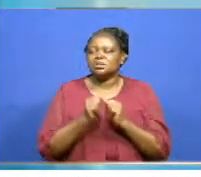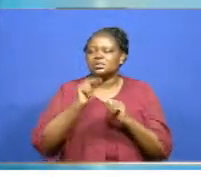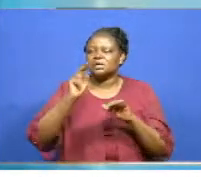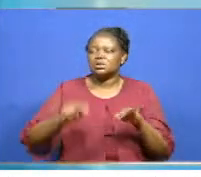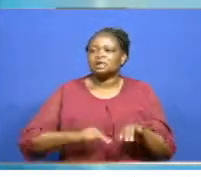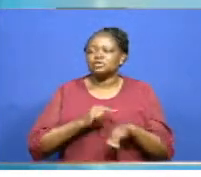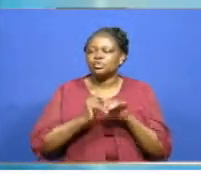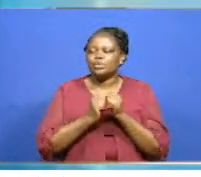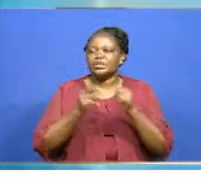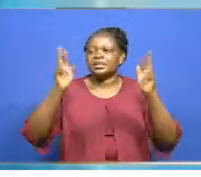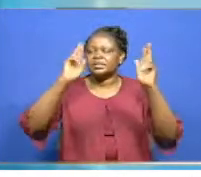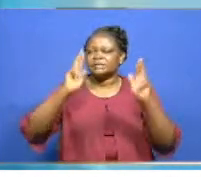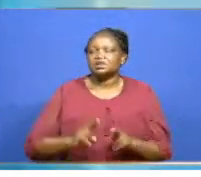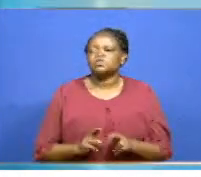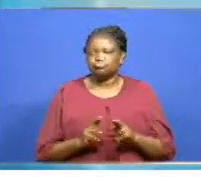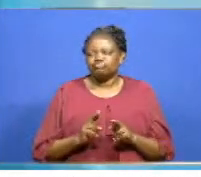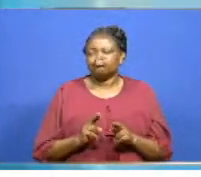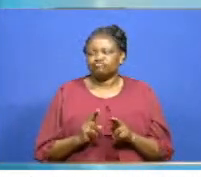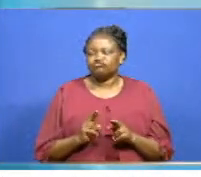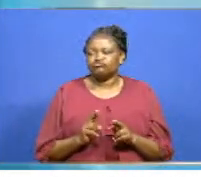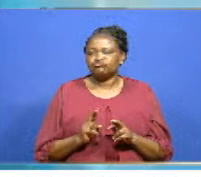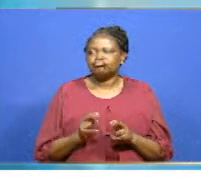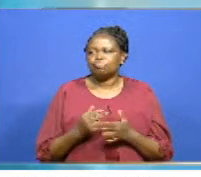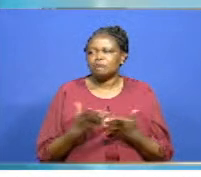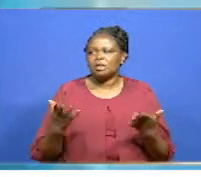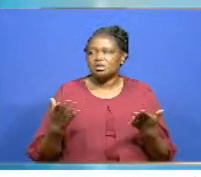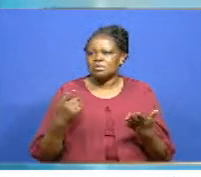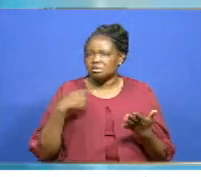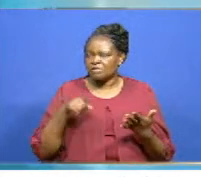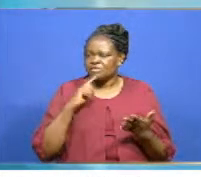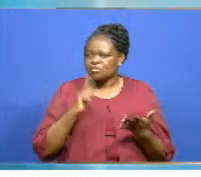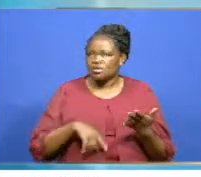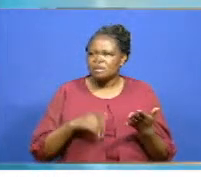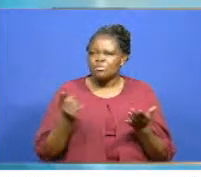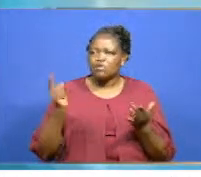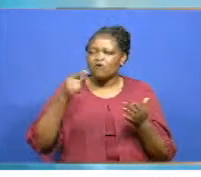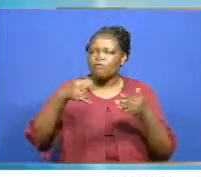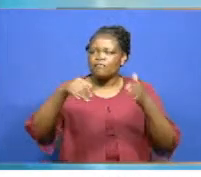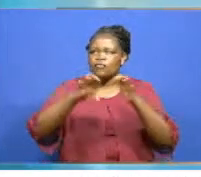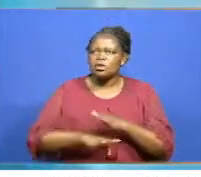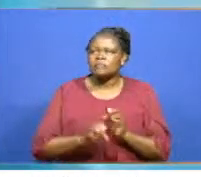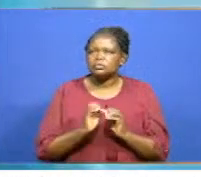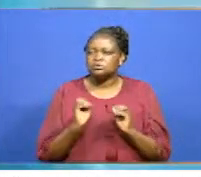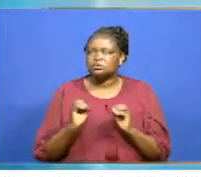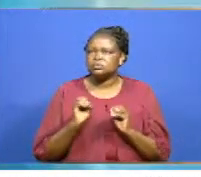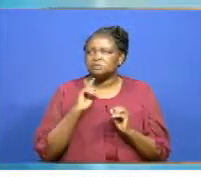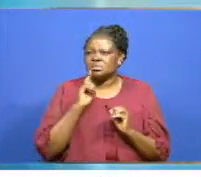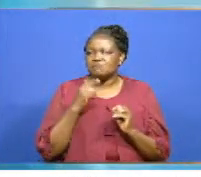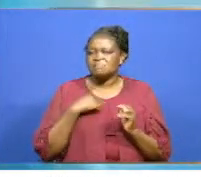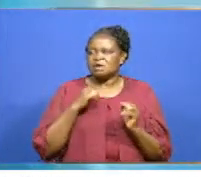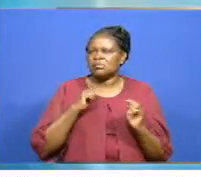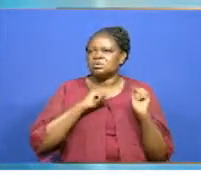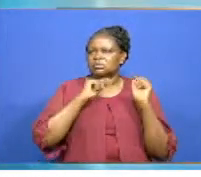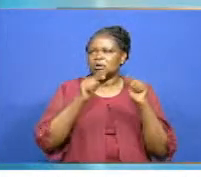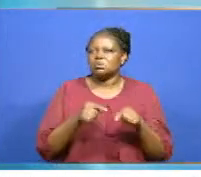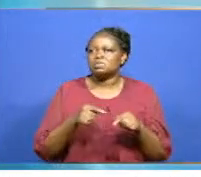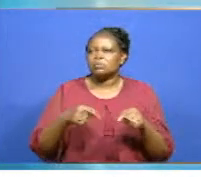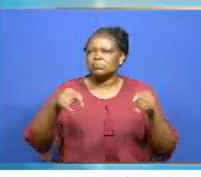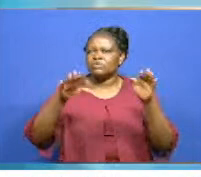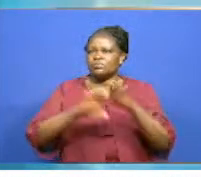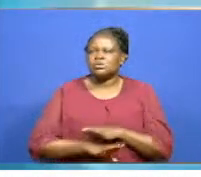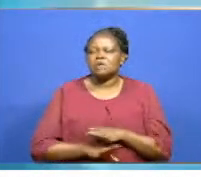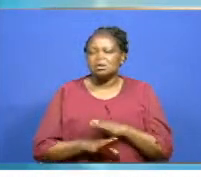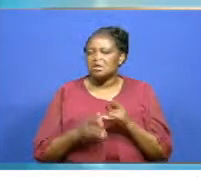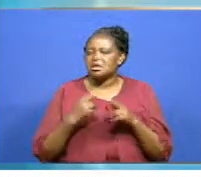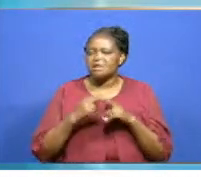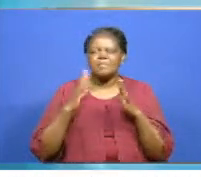he doesn't want, and I think he even mentioned that when somebody said he doesn't attend funerals, and he said, I don't want to be a funeral hero. I